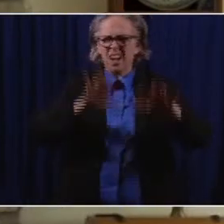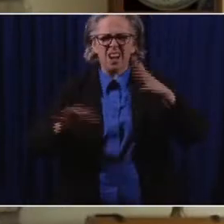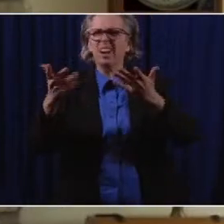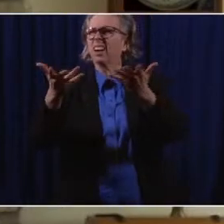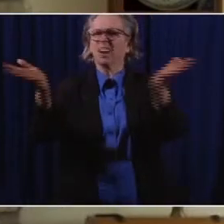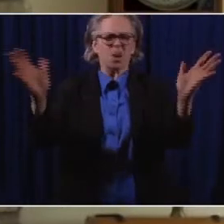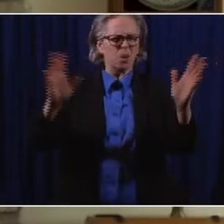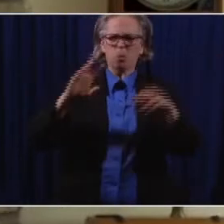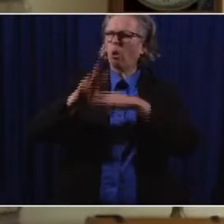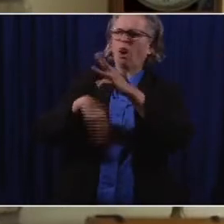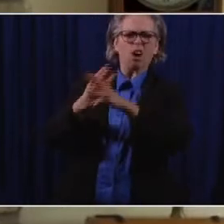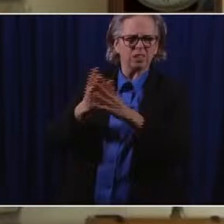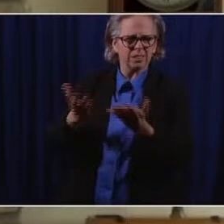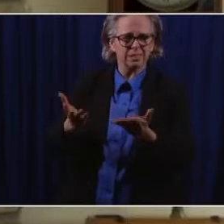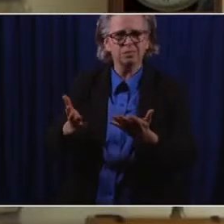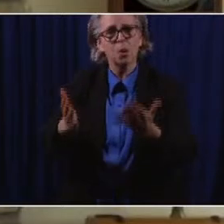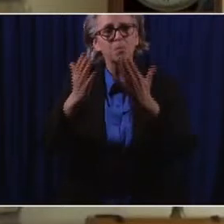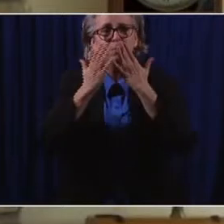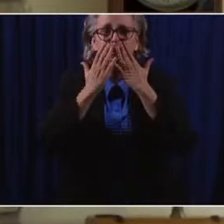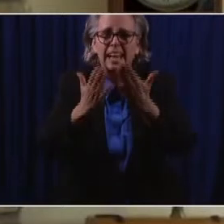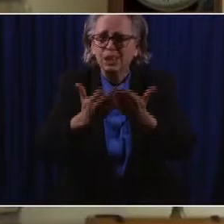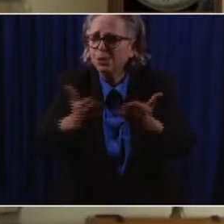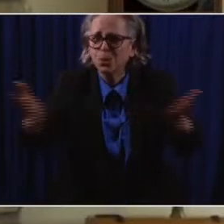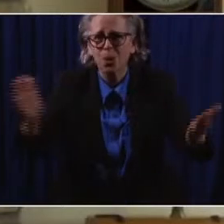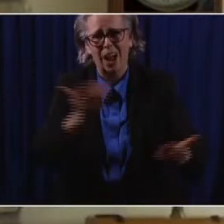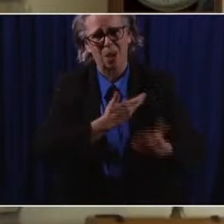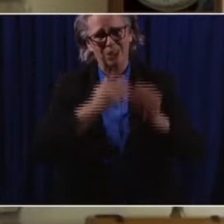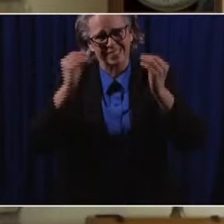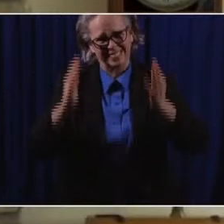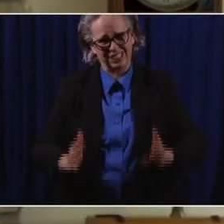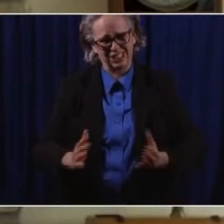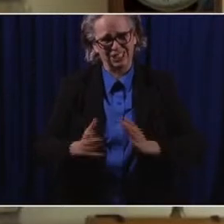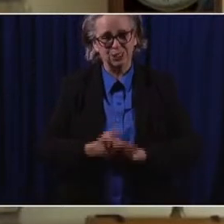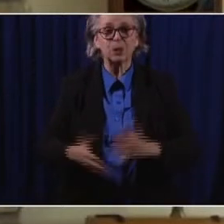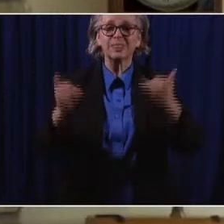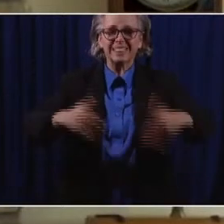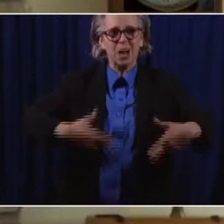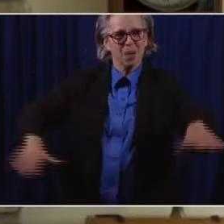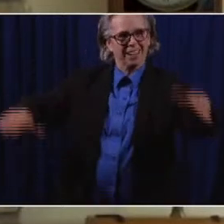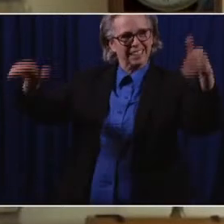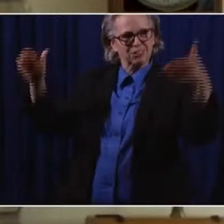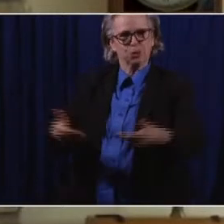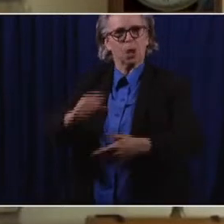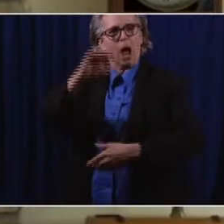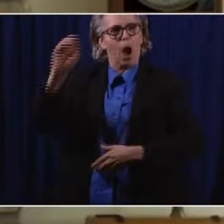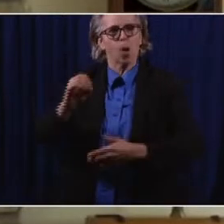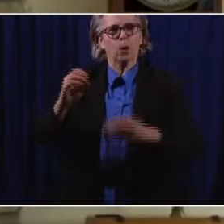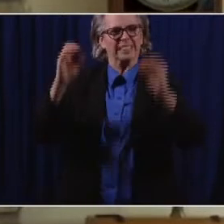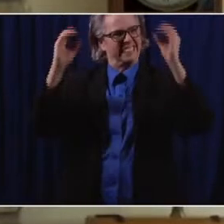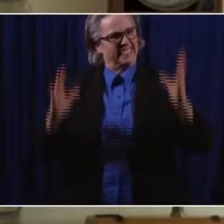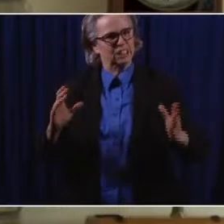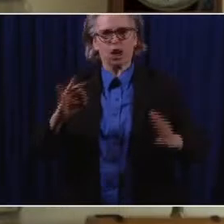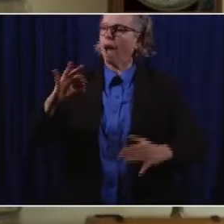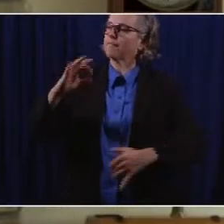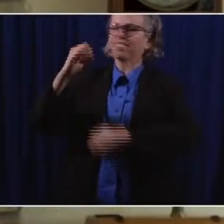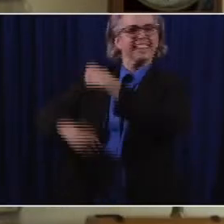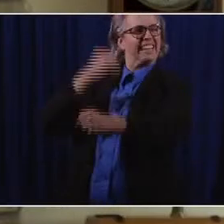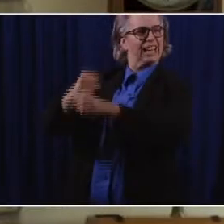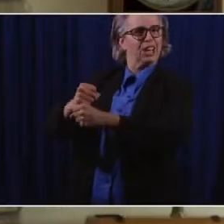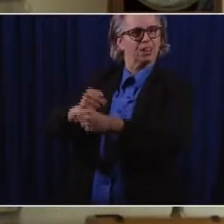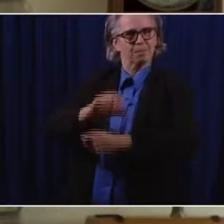dedication. We invited today Ohio's Teacher of the Year, Anthony